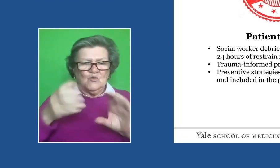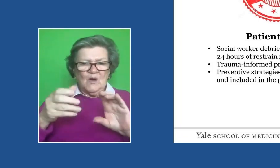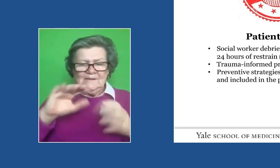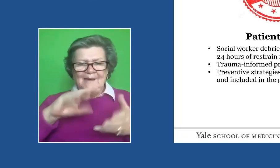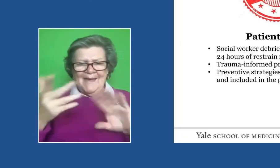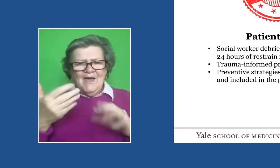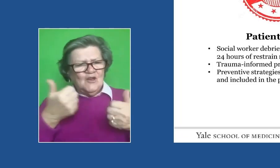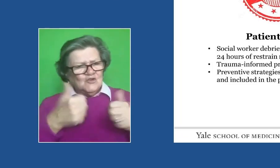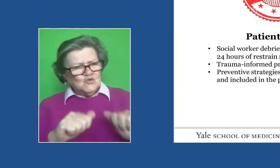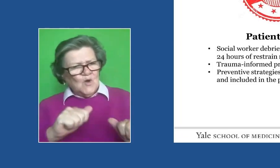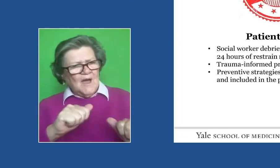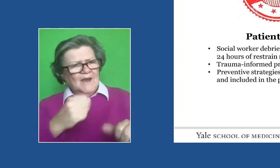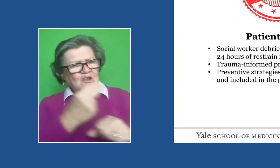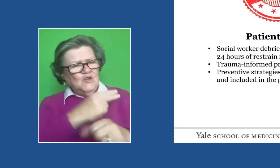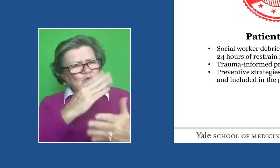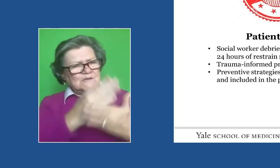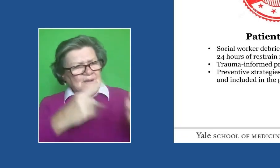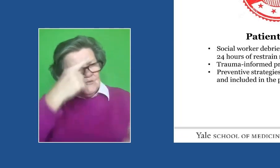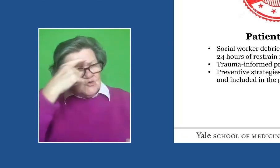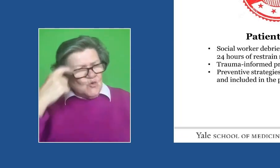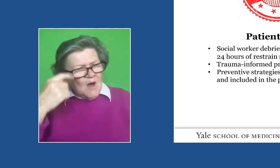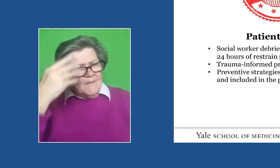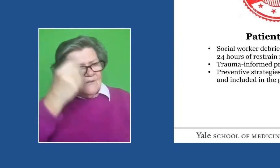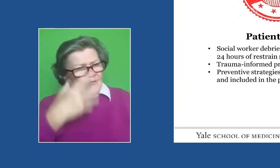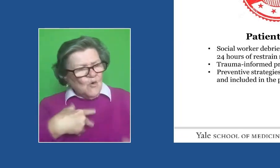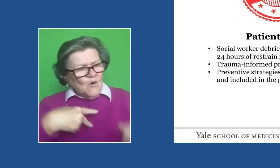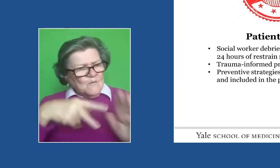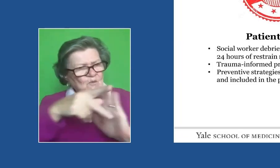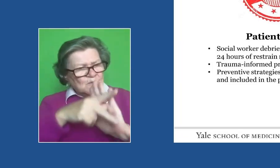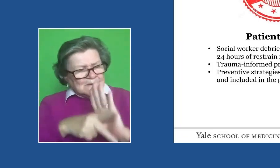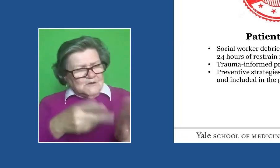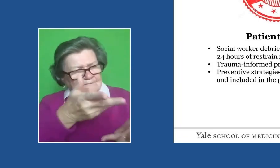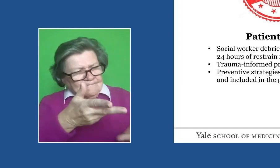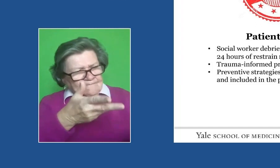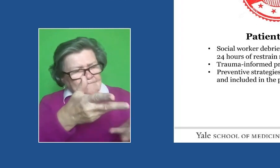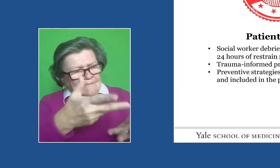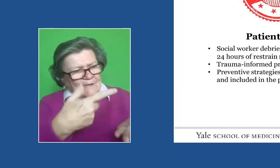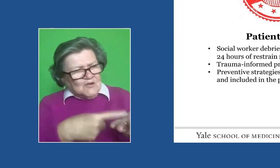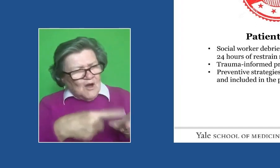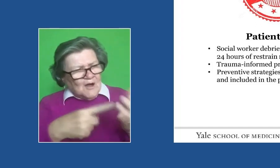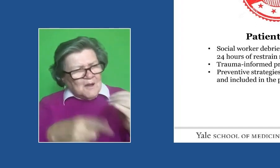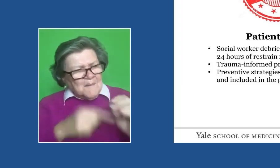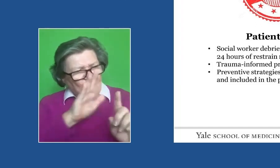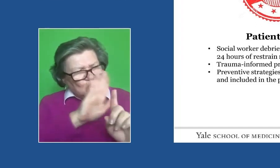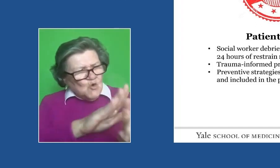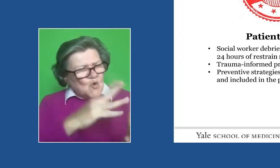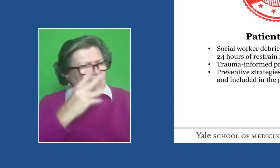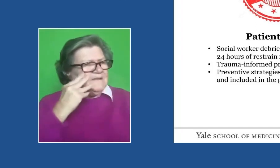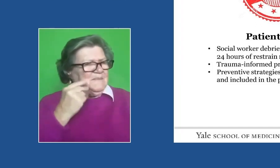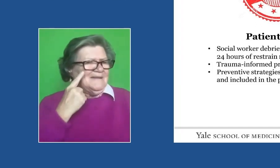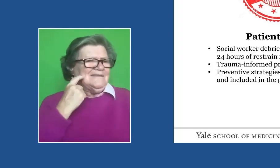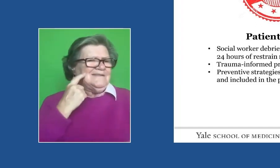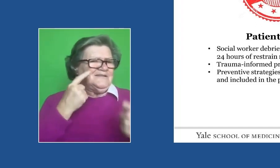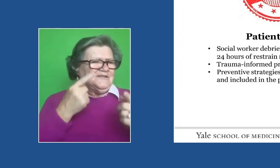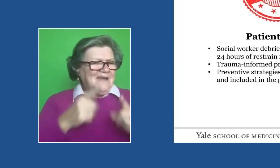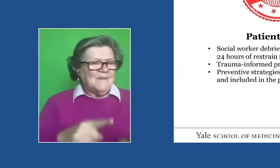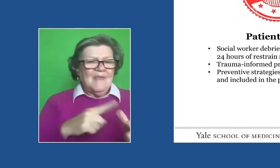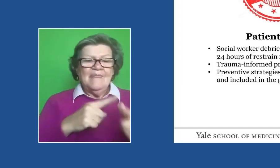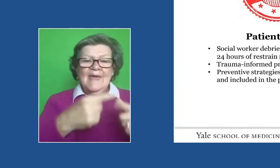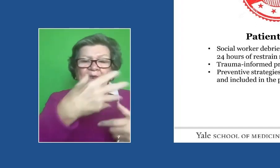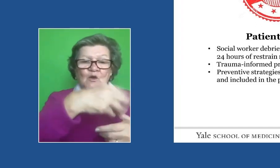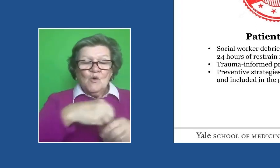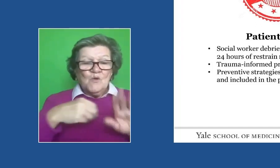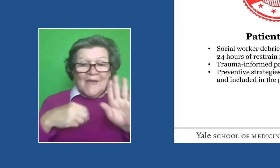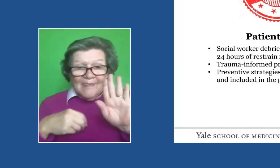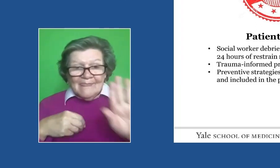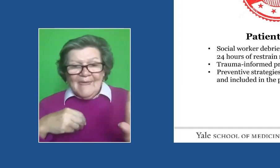use some trauma-informed principles to debrief and talk the patient through their experiences so that we can incorporate patient feedback into our